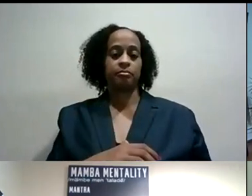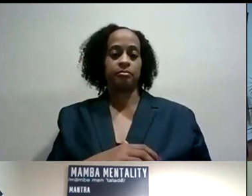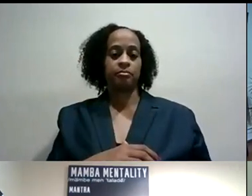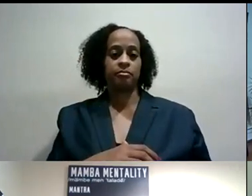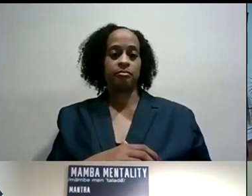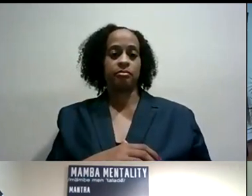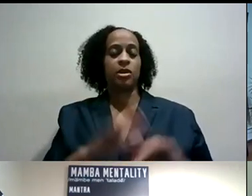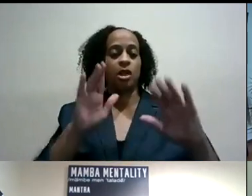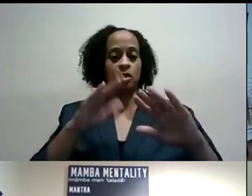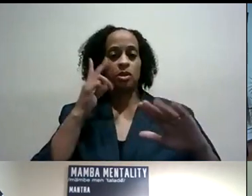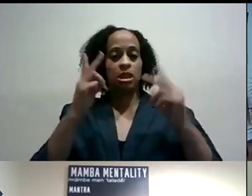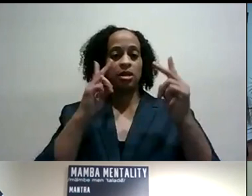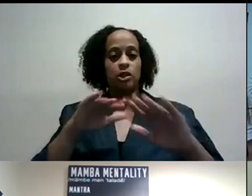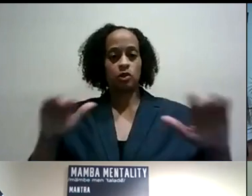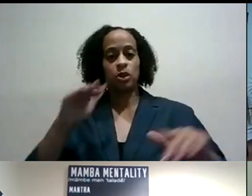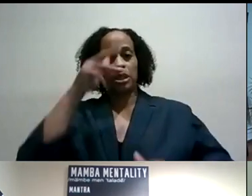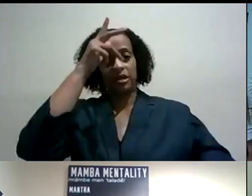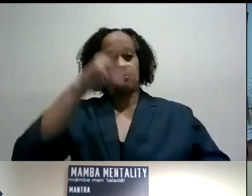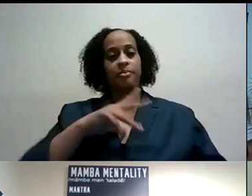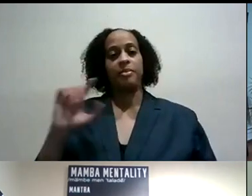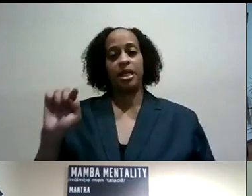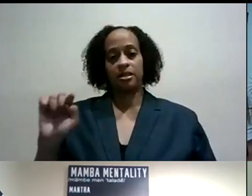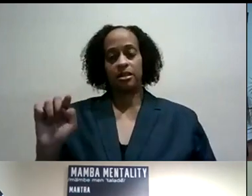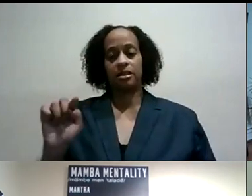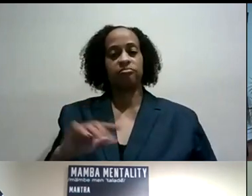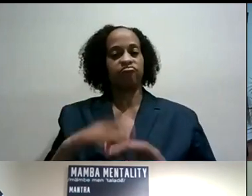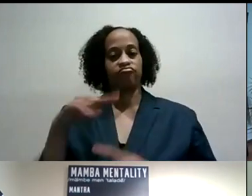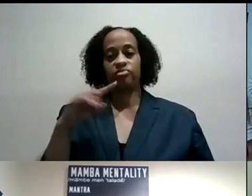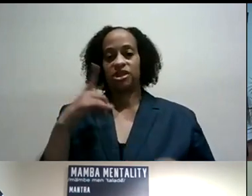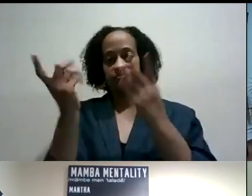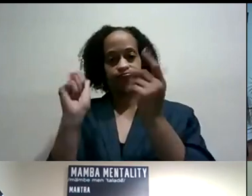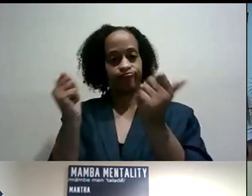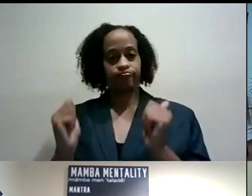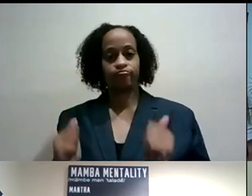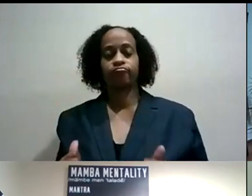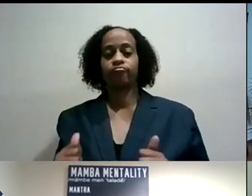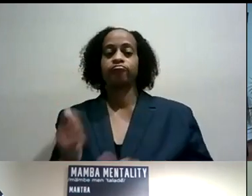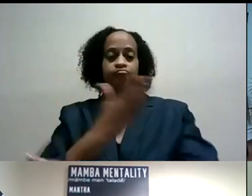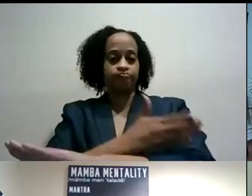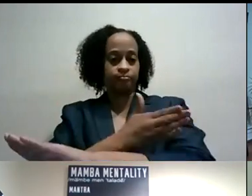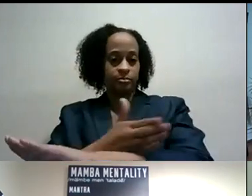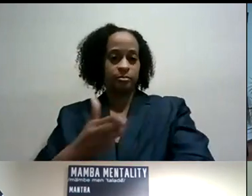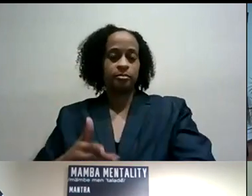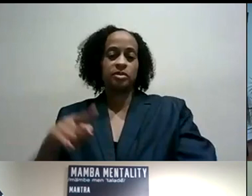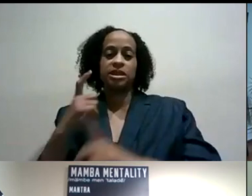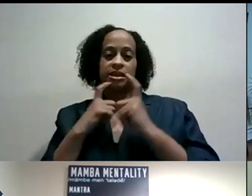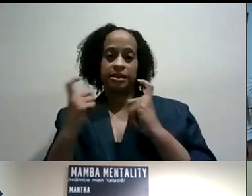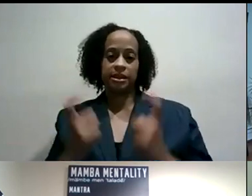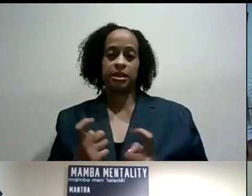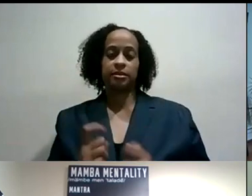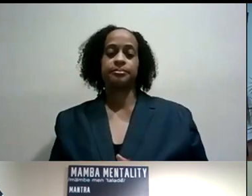the children of men, if you will, had just degenerated themselves under sin. You